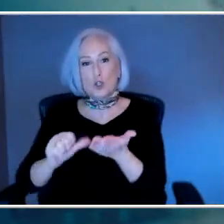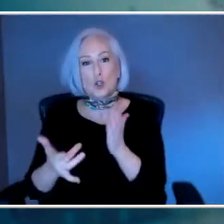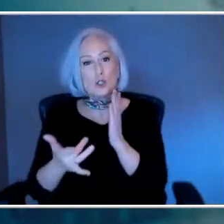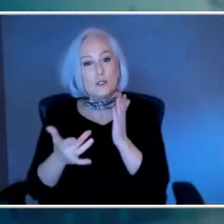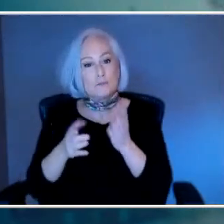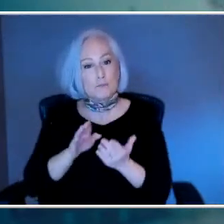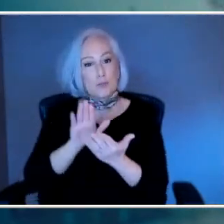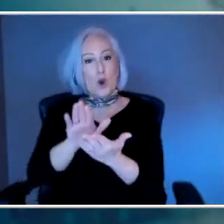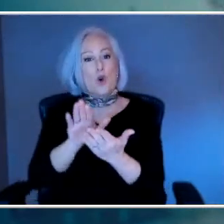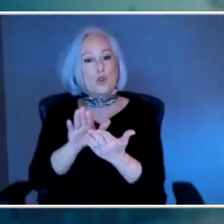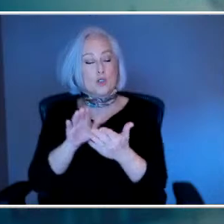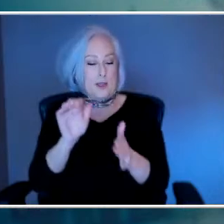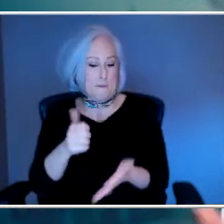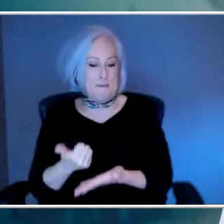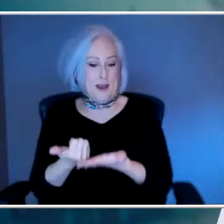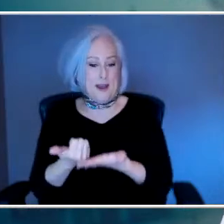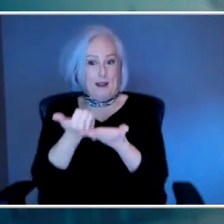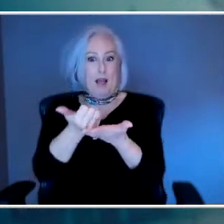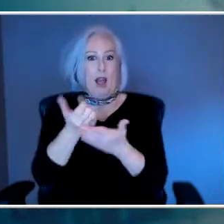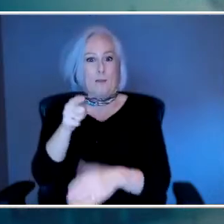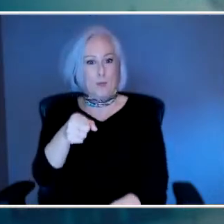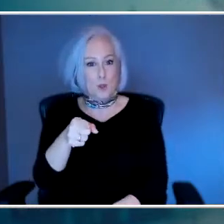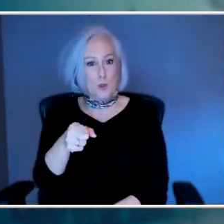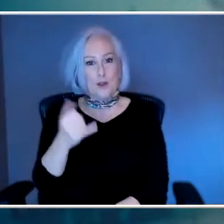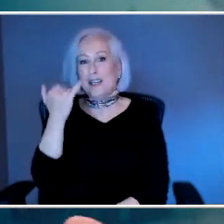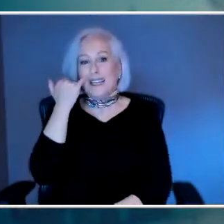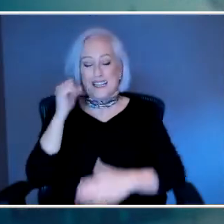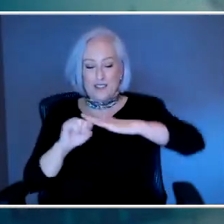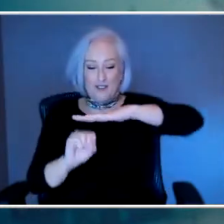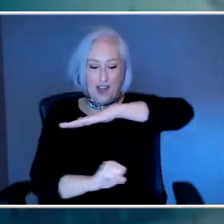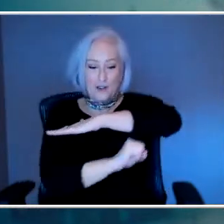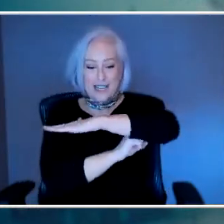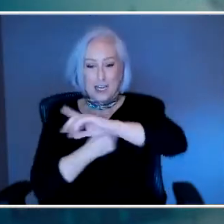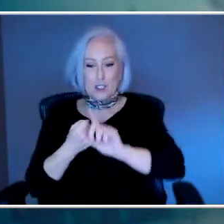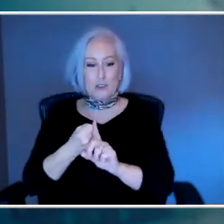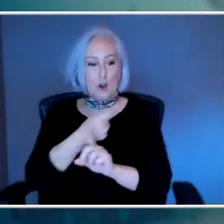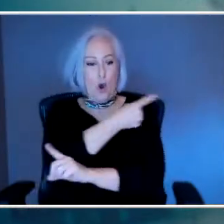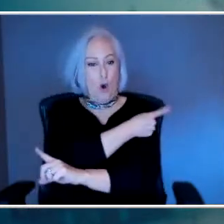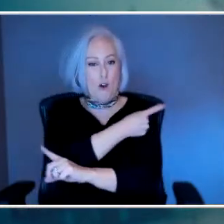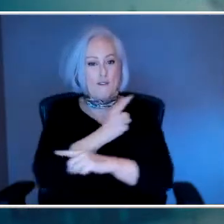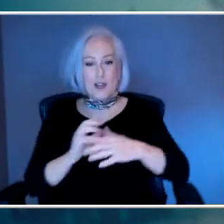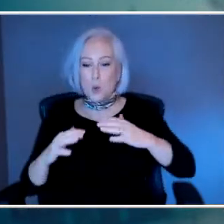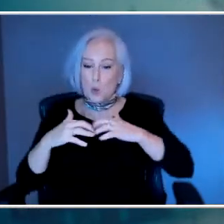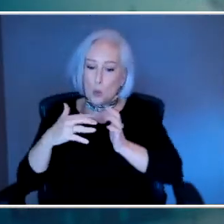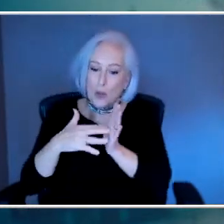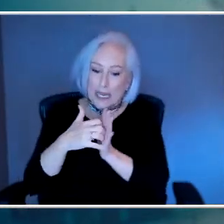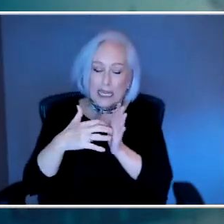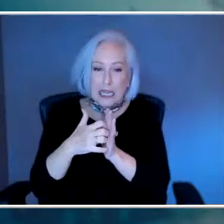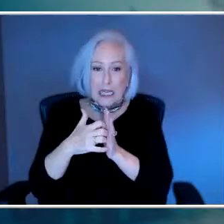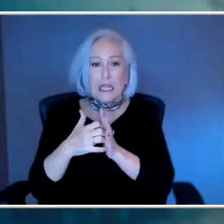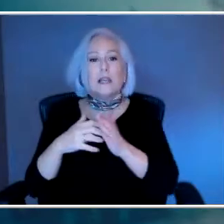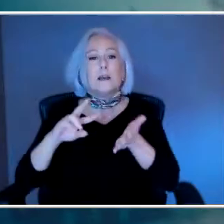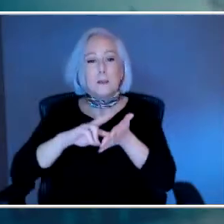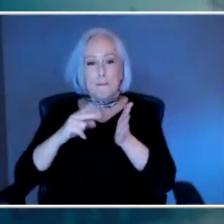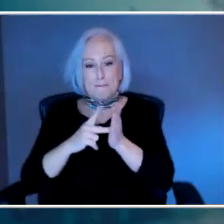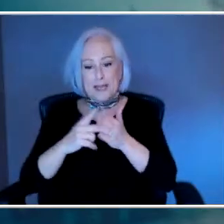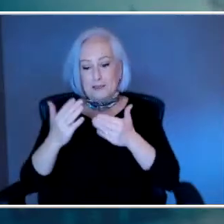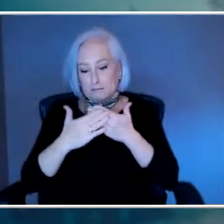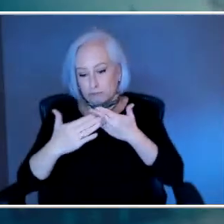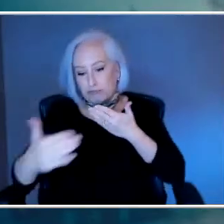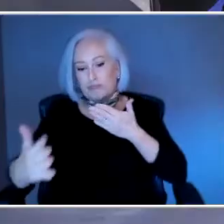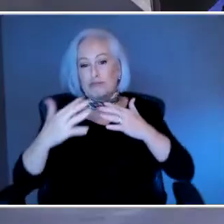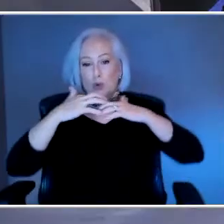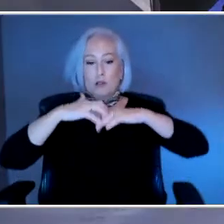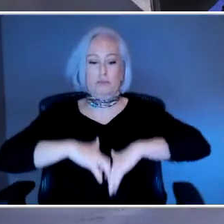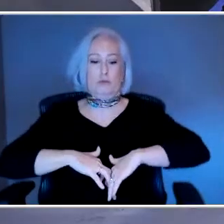if that foundation is off, everything we'll recommend, not only in terms of treatment, but in terms of clinical trial participation, will also be off as